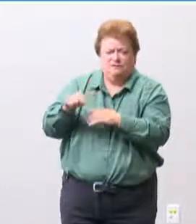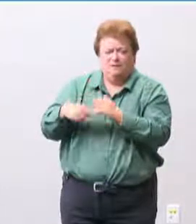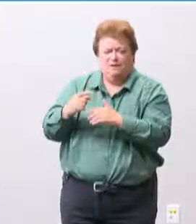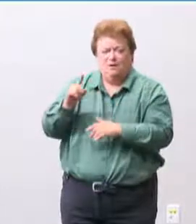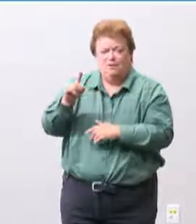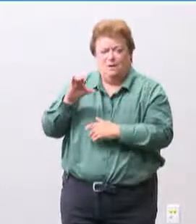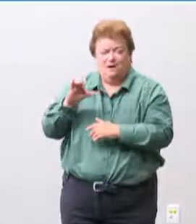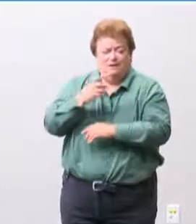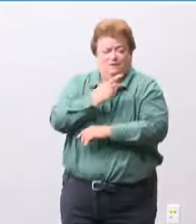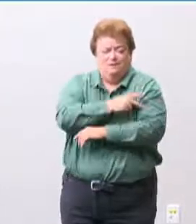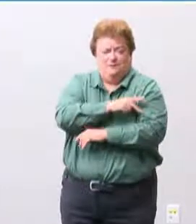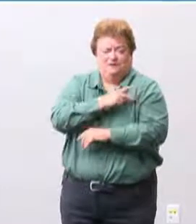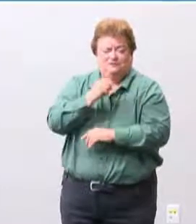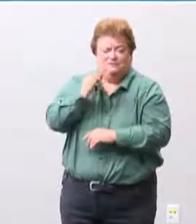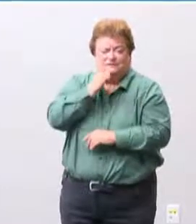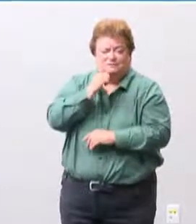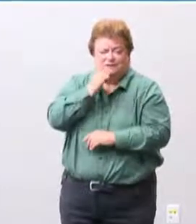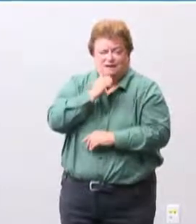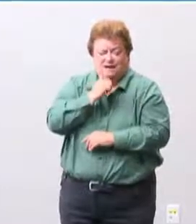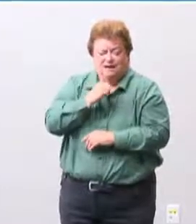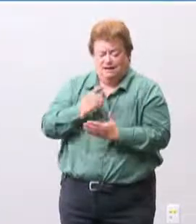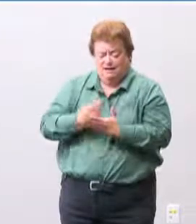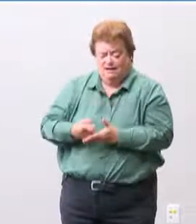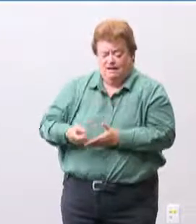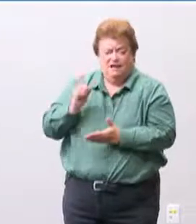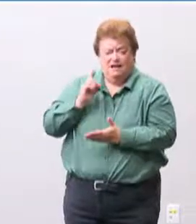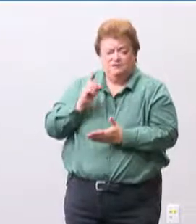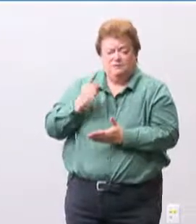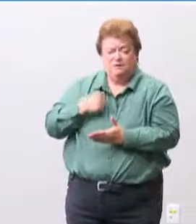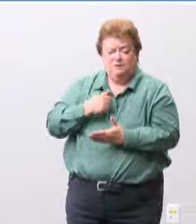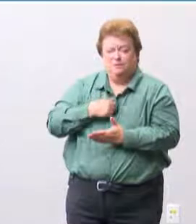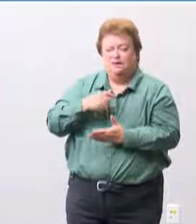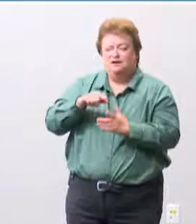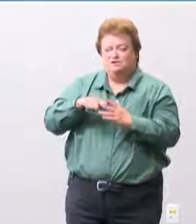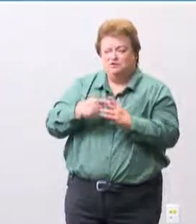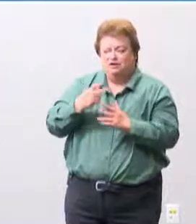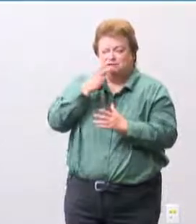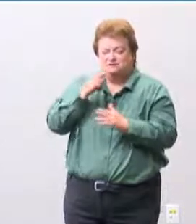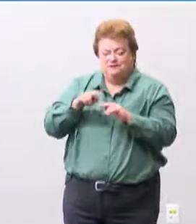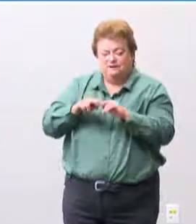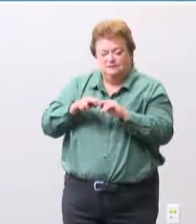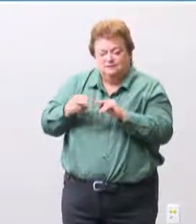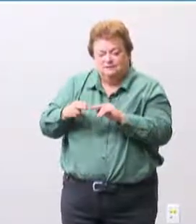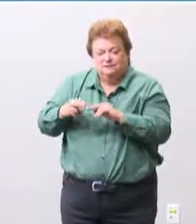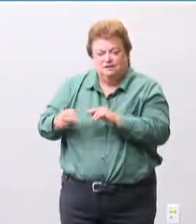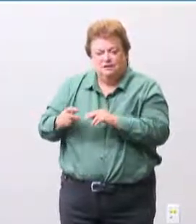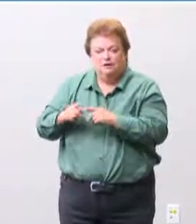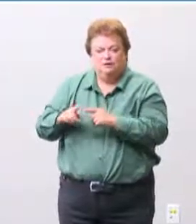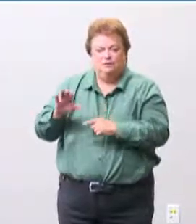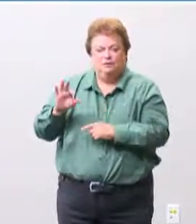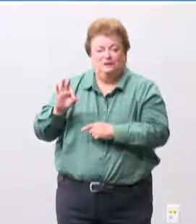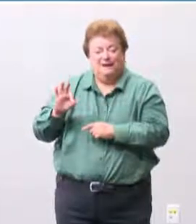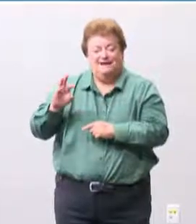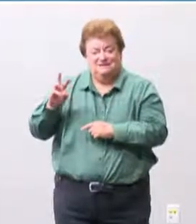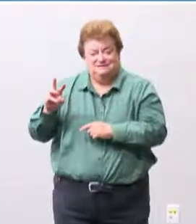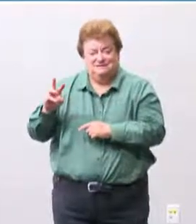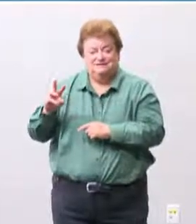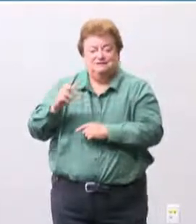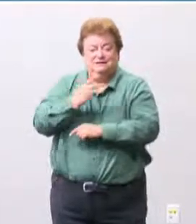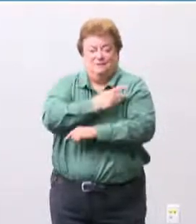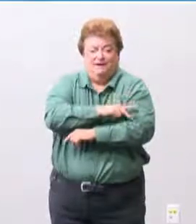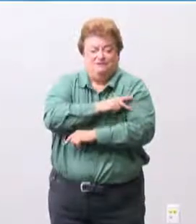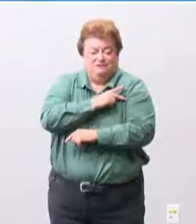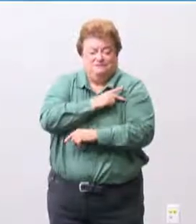patients per day. At the end of last week, we did begin to see a decline down to an average of 96 patients per